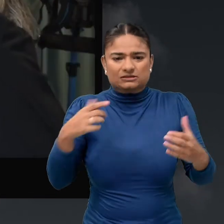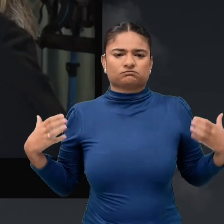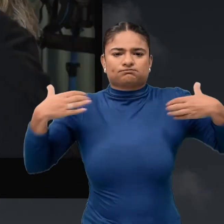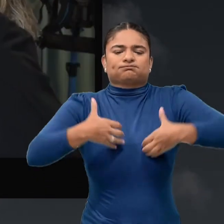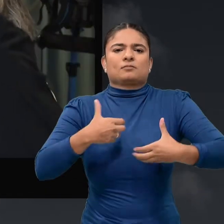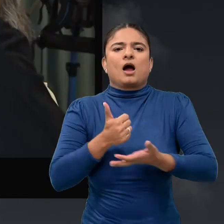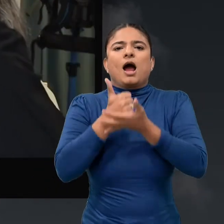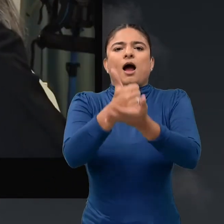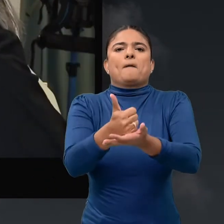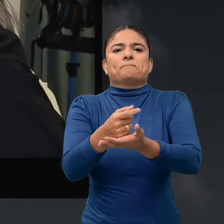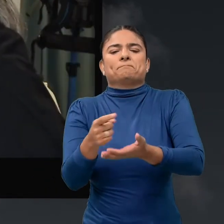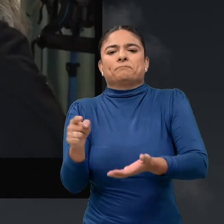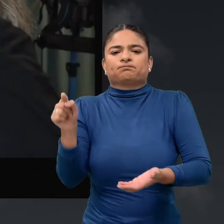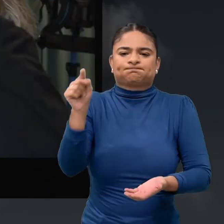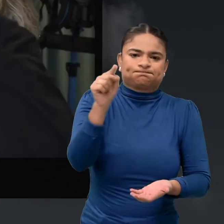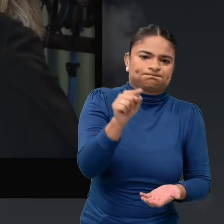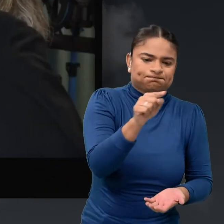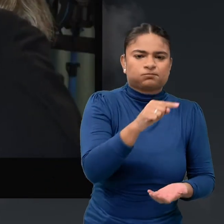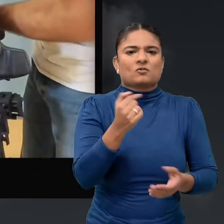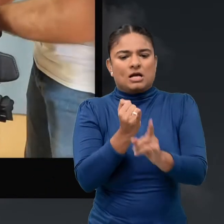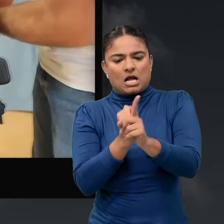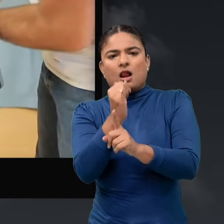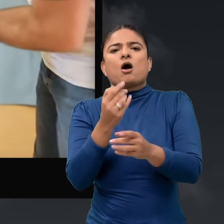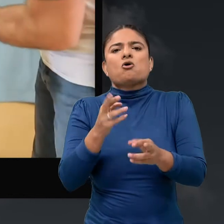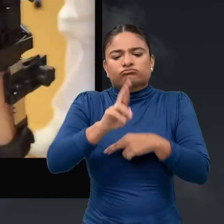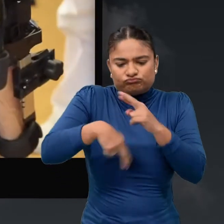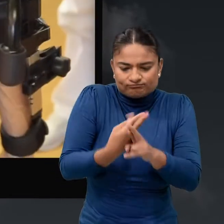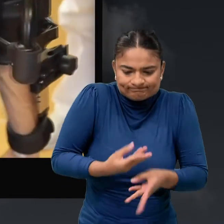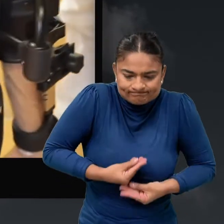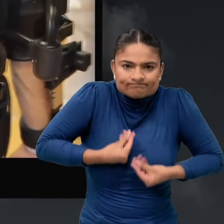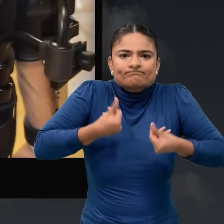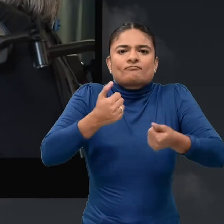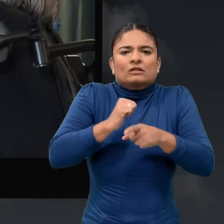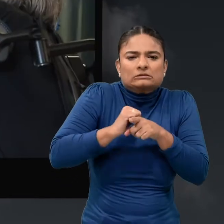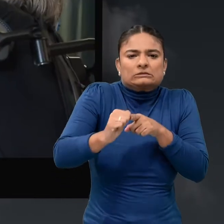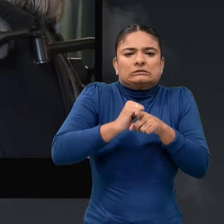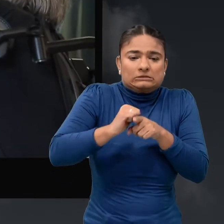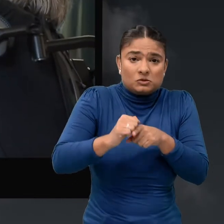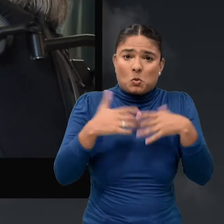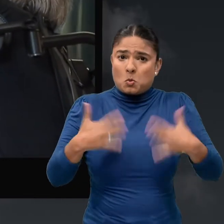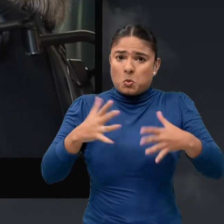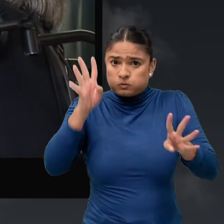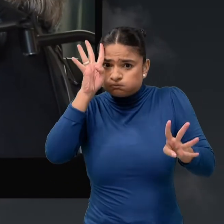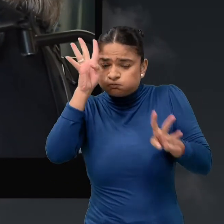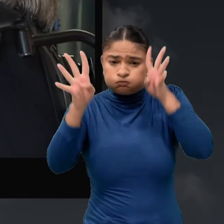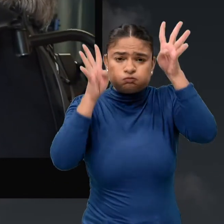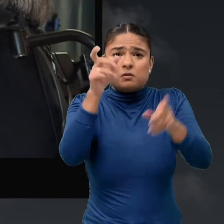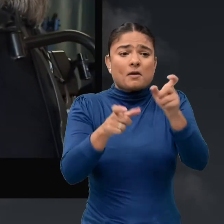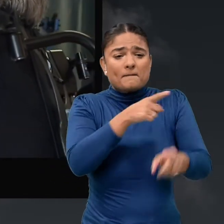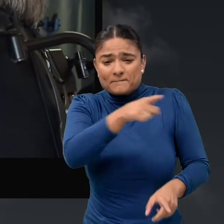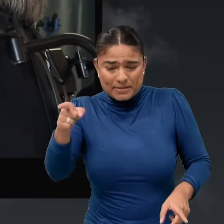tool anymore, it is a complete neurorehabilitation program. It is more intuitive and effective for